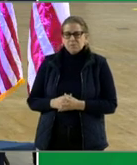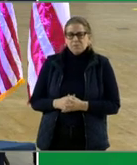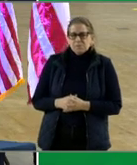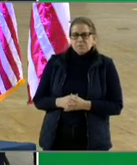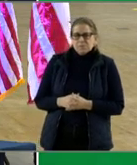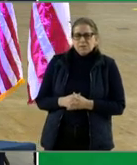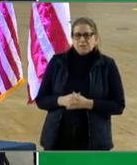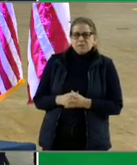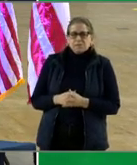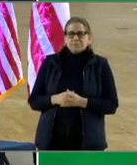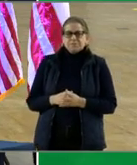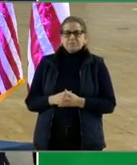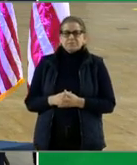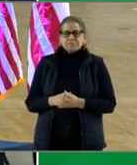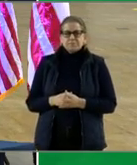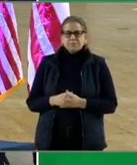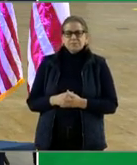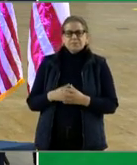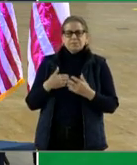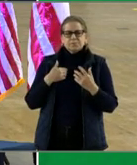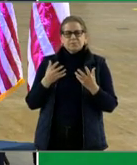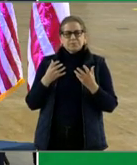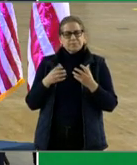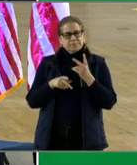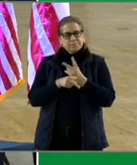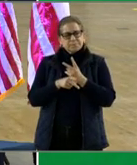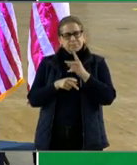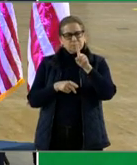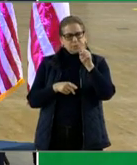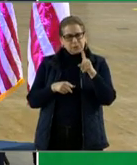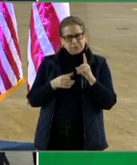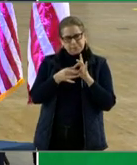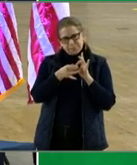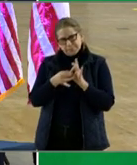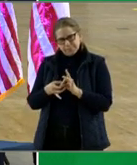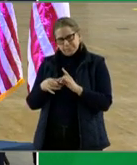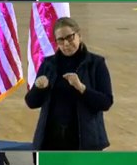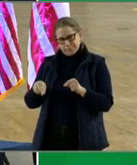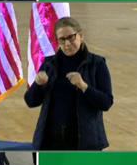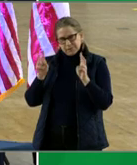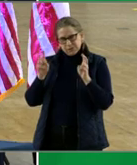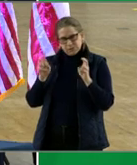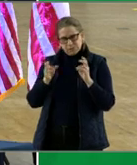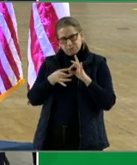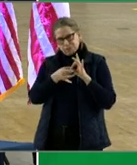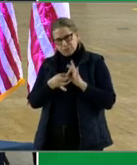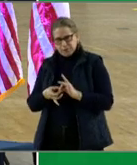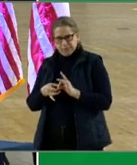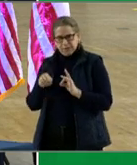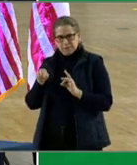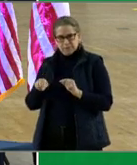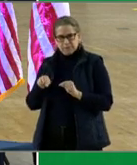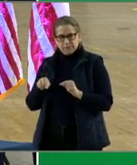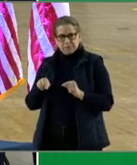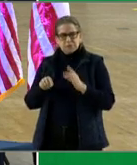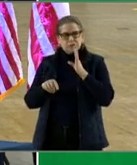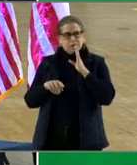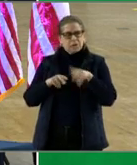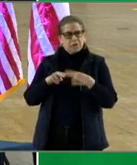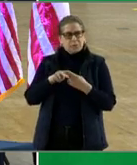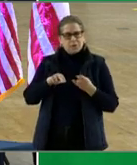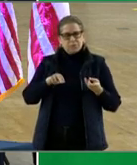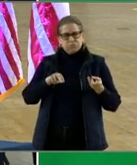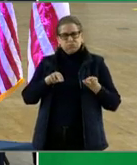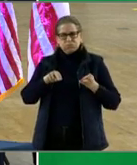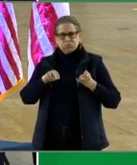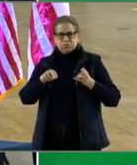those questions related to the issue before us in this press conference, Absolutely. which is surge related. This is a concern that council members have